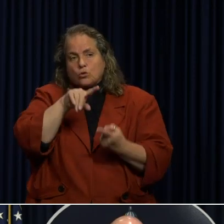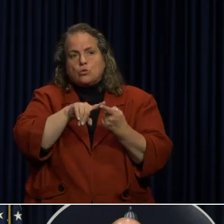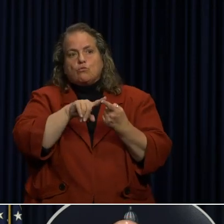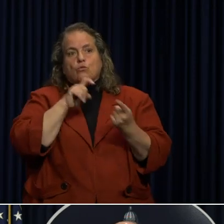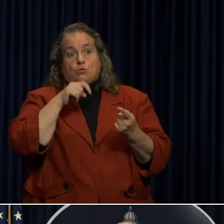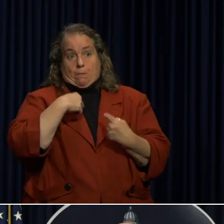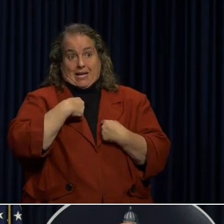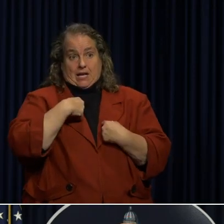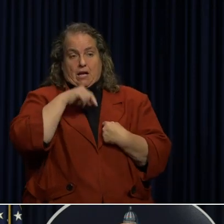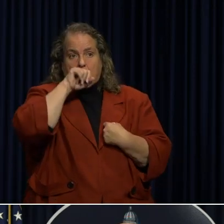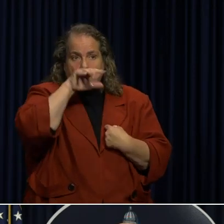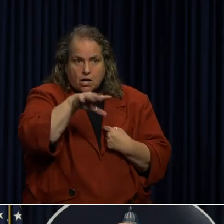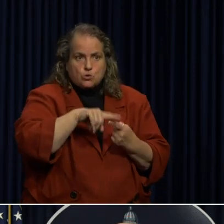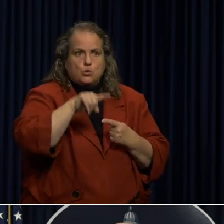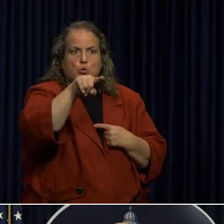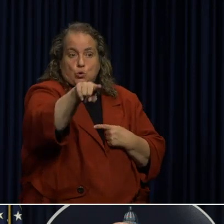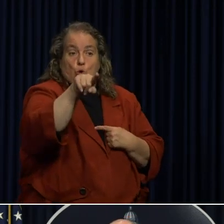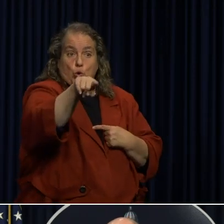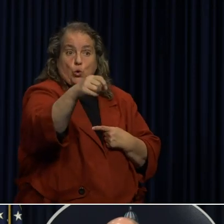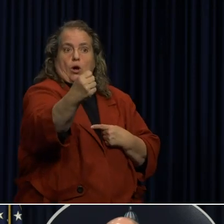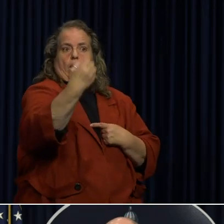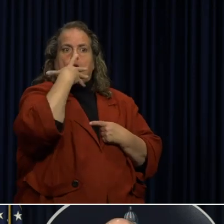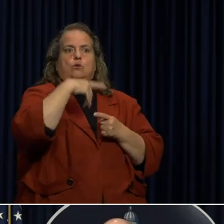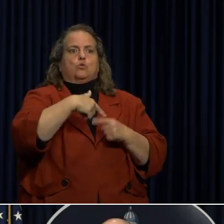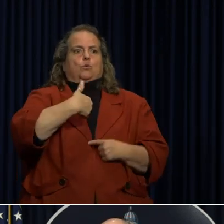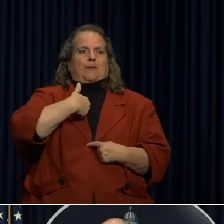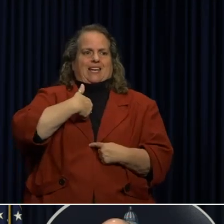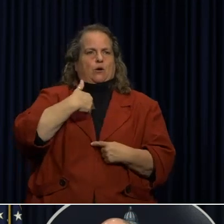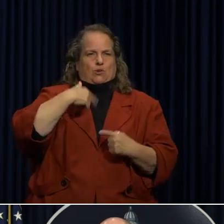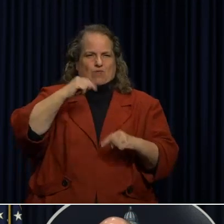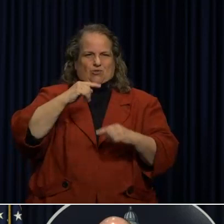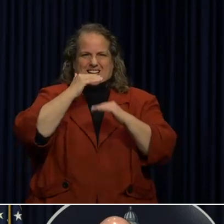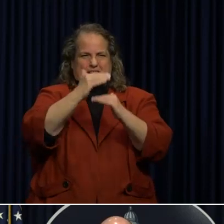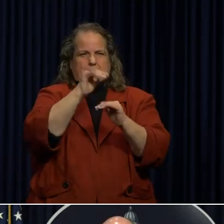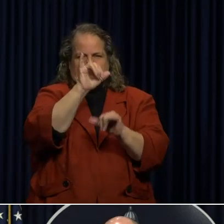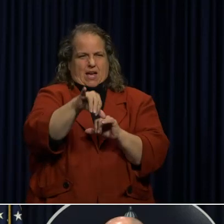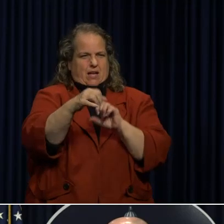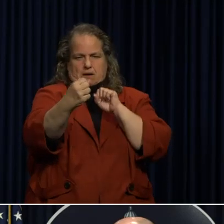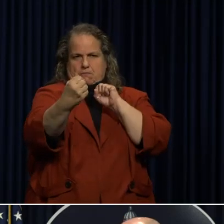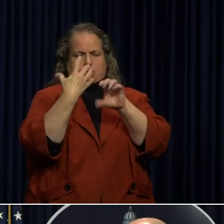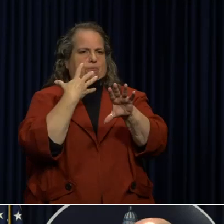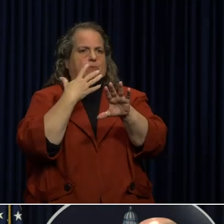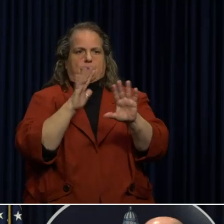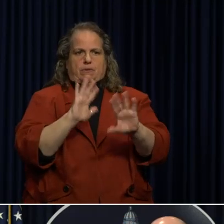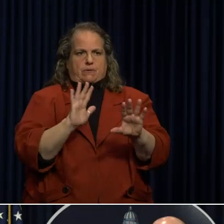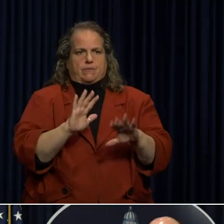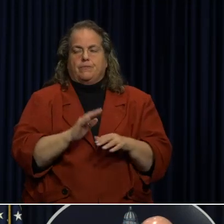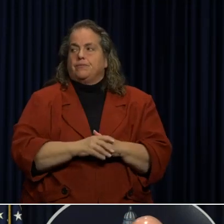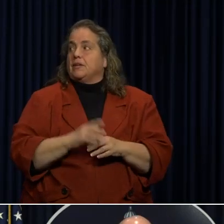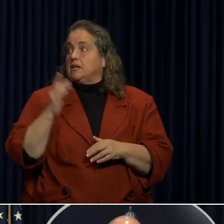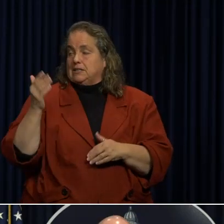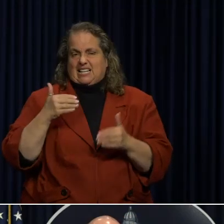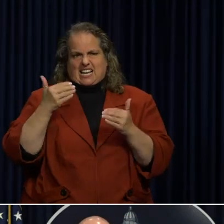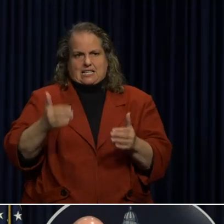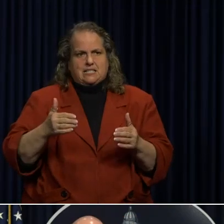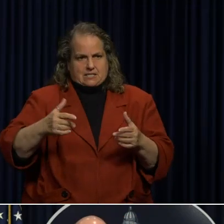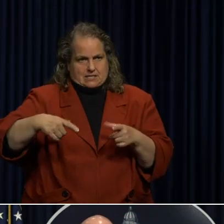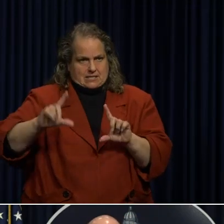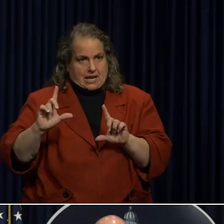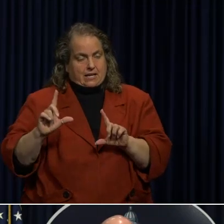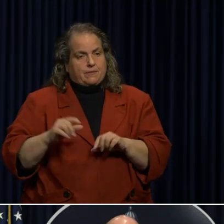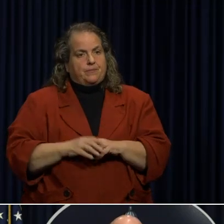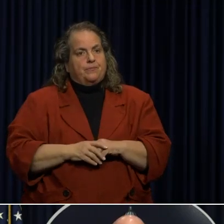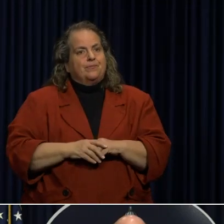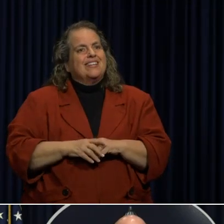have the coronavirus. Next slide, please. And this is the final one. There are a couple special